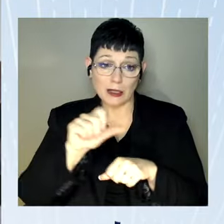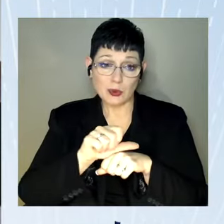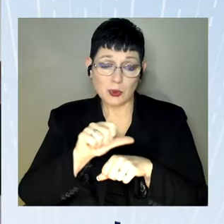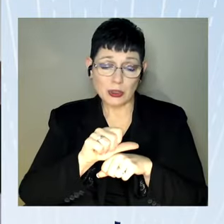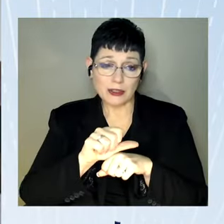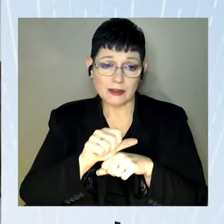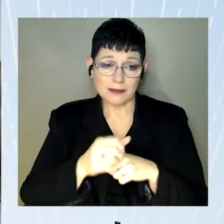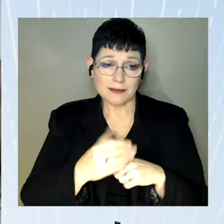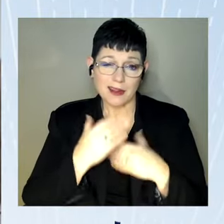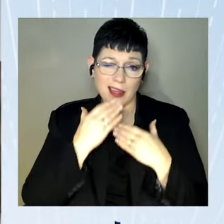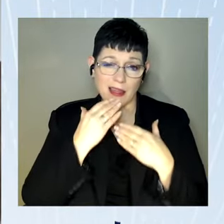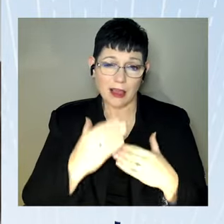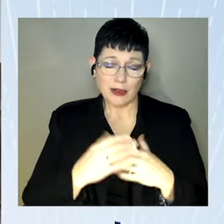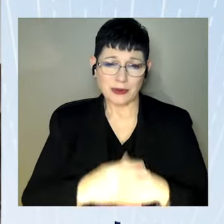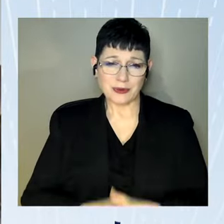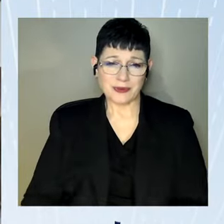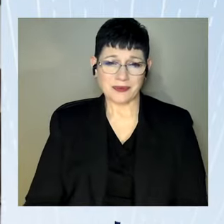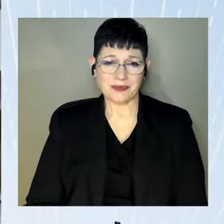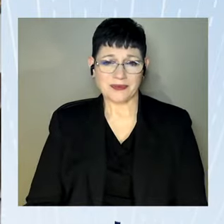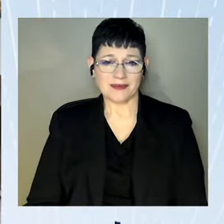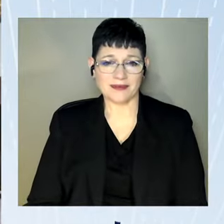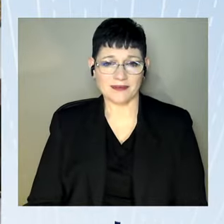Thank you.